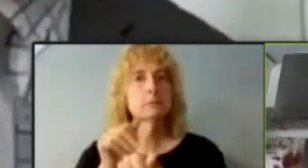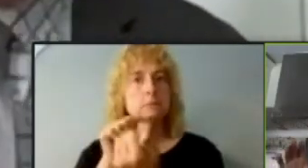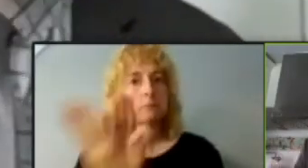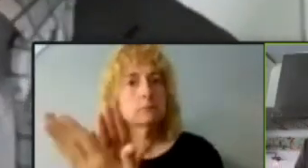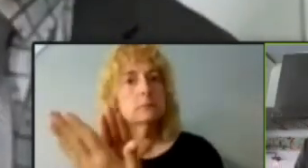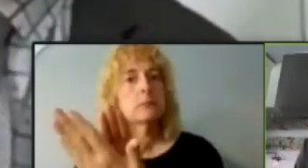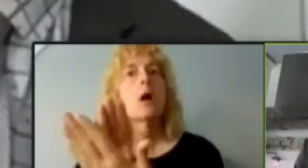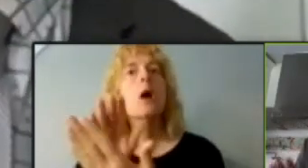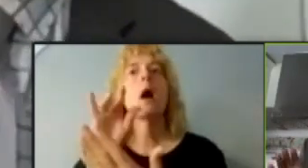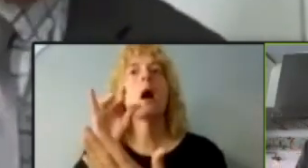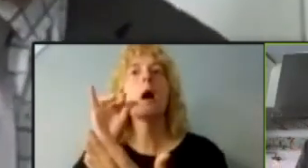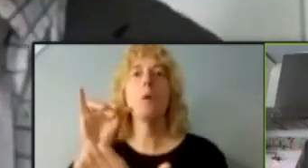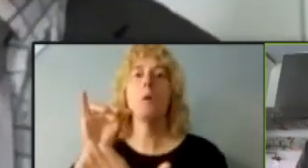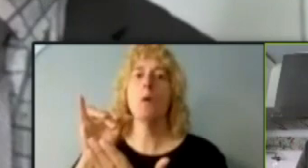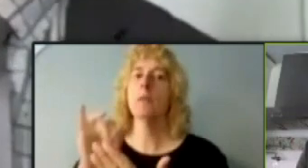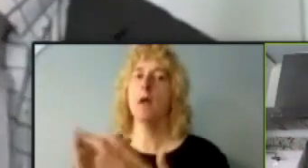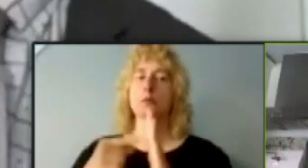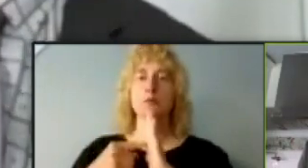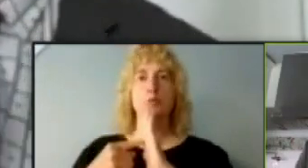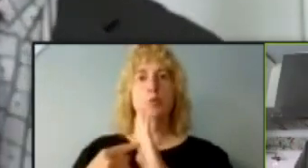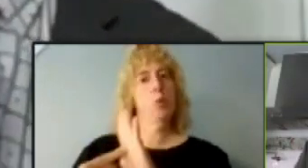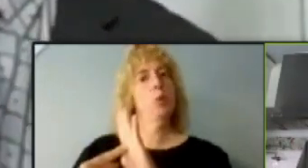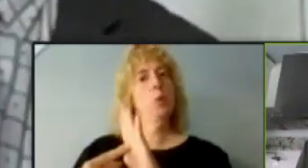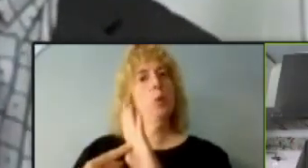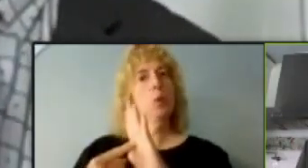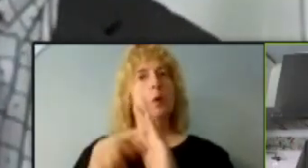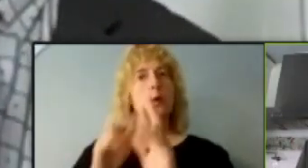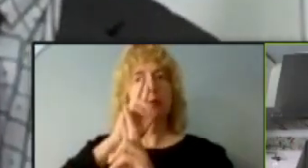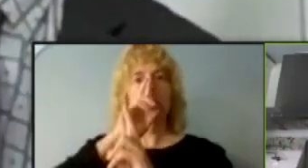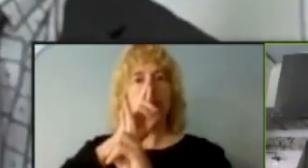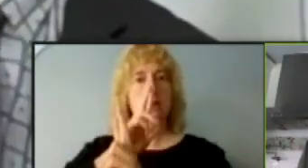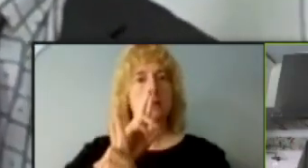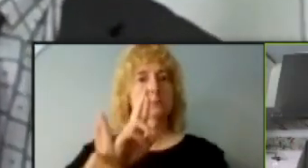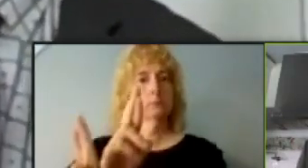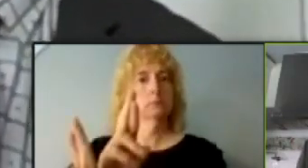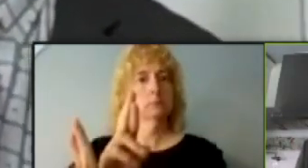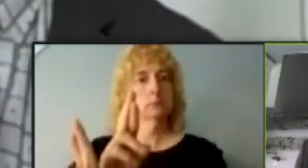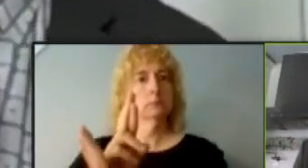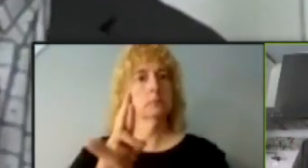an instant sign of respect, and it's a sign of,